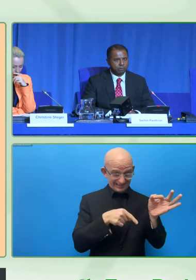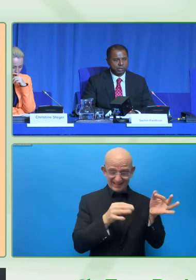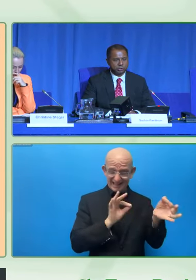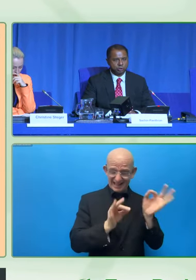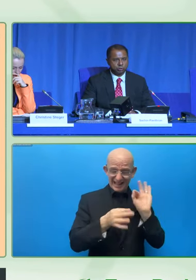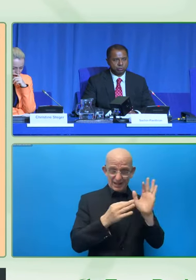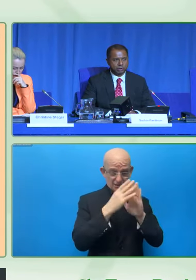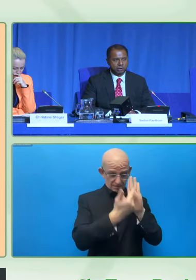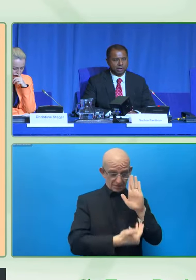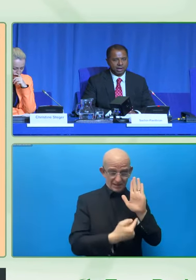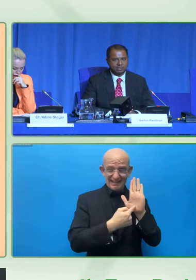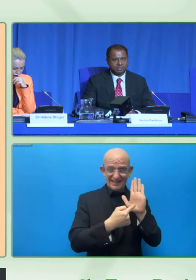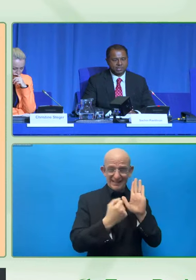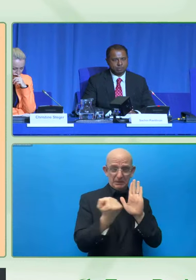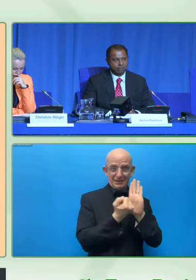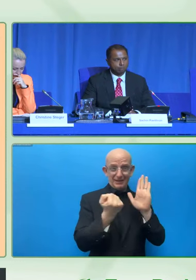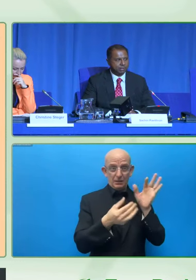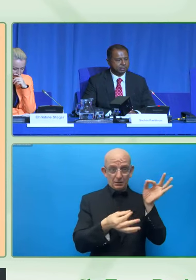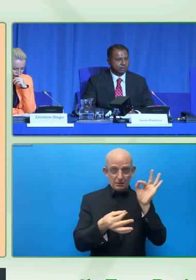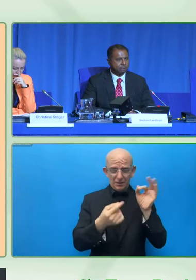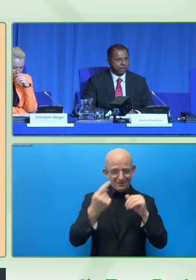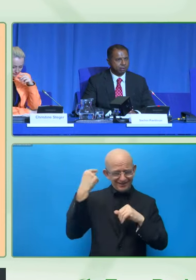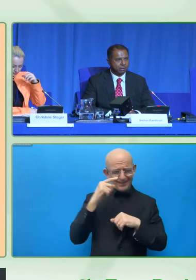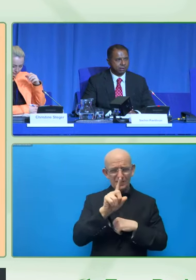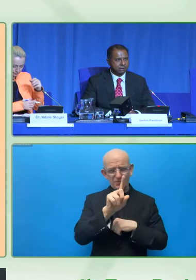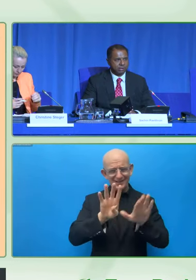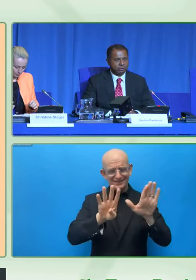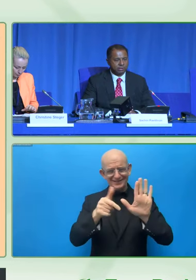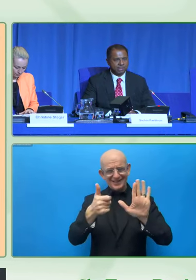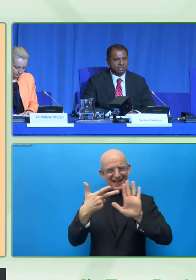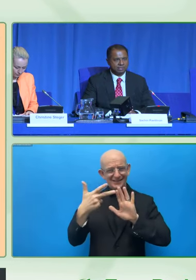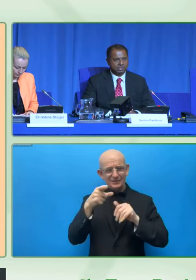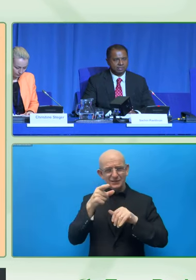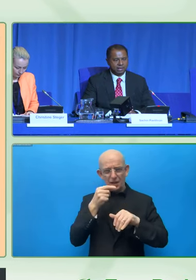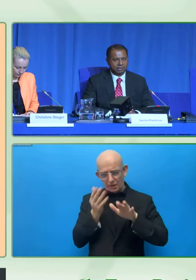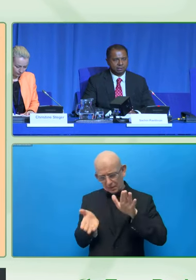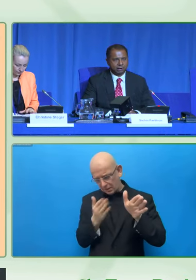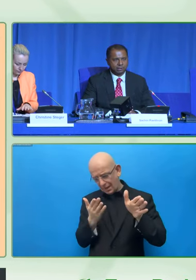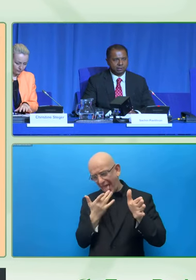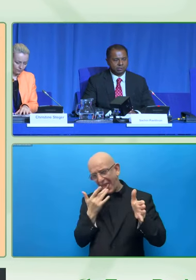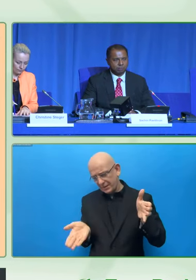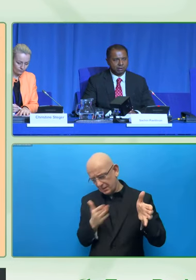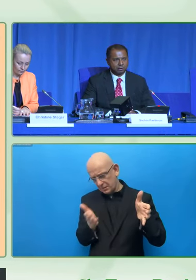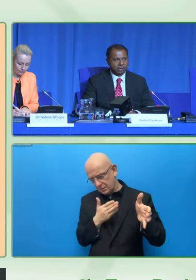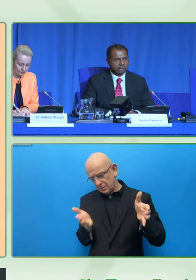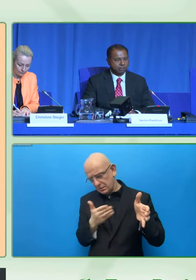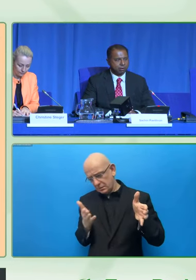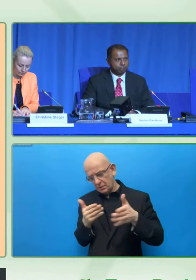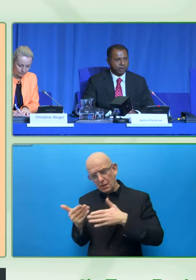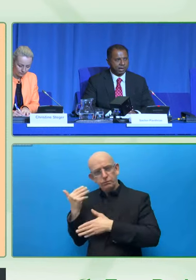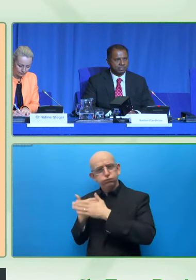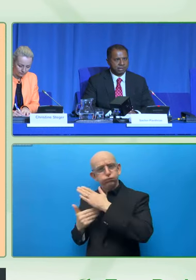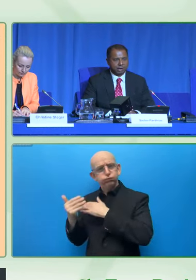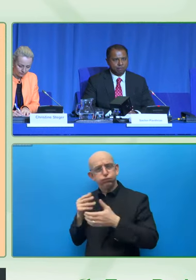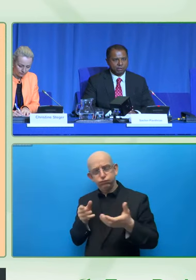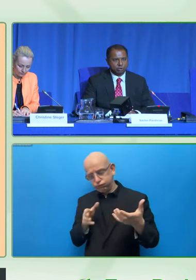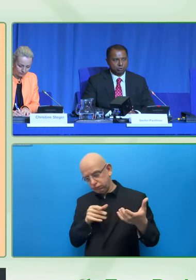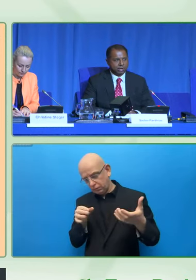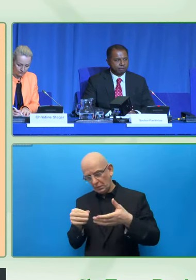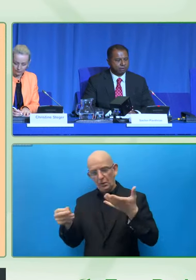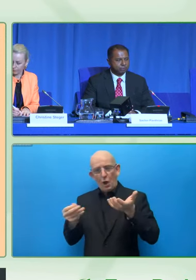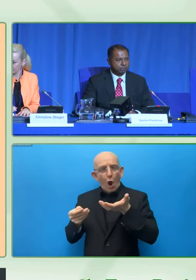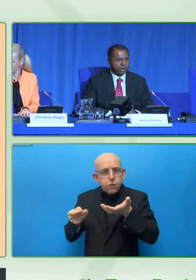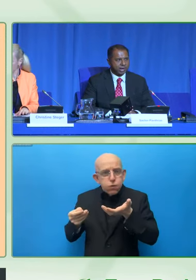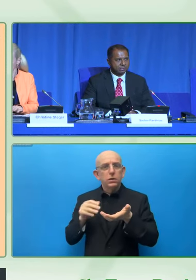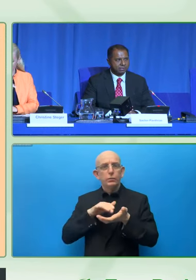to ensuring accessible built environment. So in 1968, the Architecture Barriers Act got passed, but